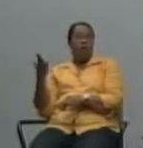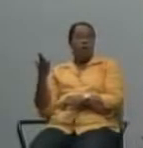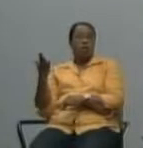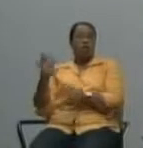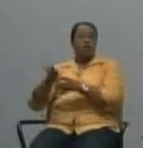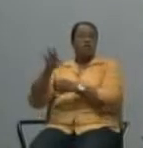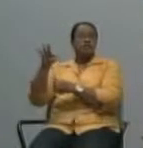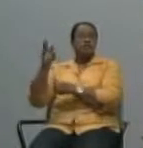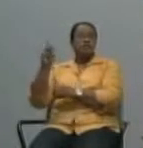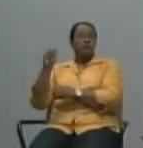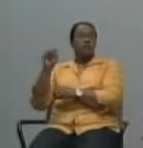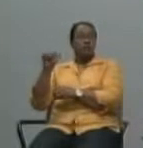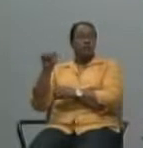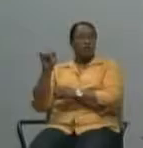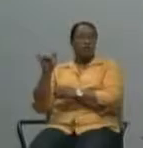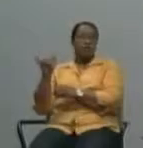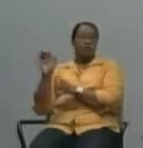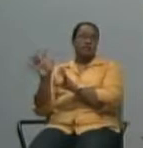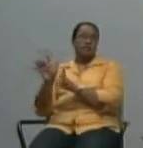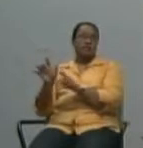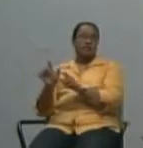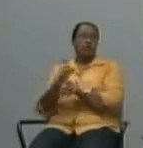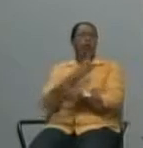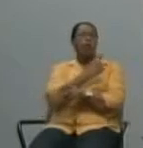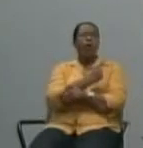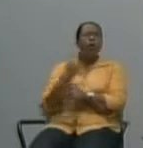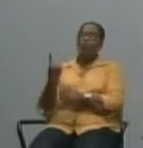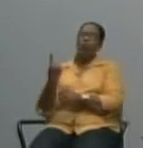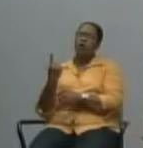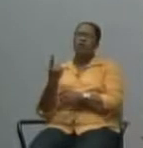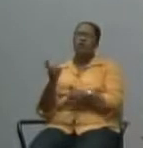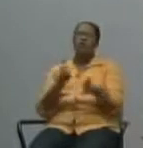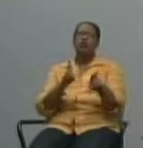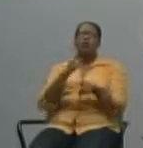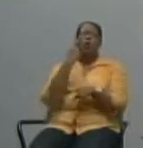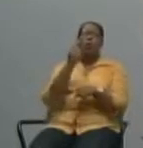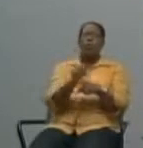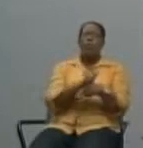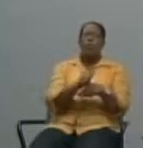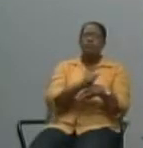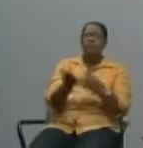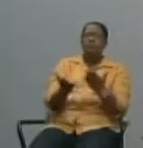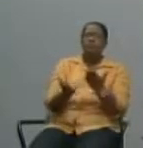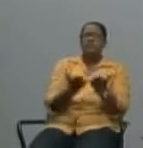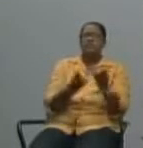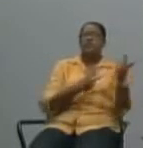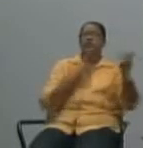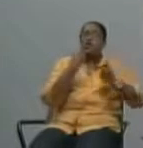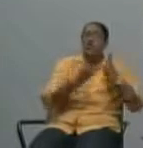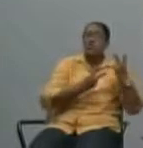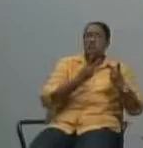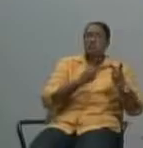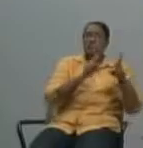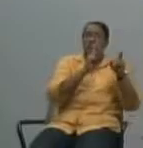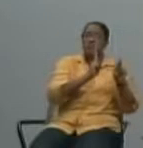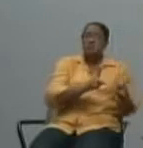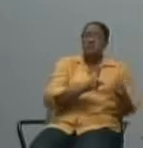or a good movie, or even going for a walk with somebody who may be lonely,